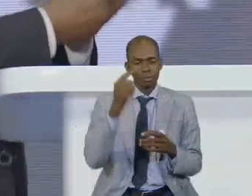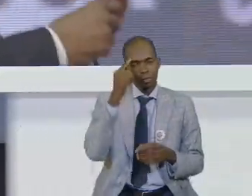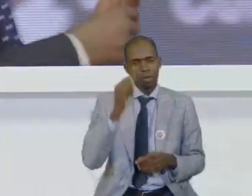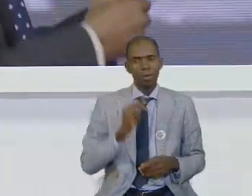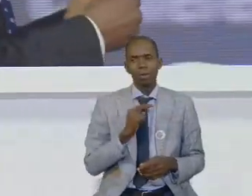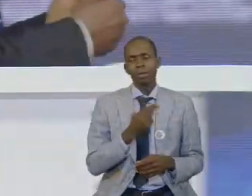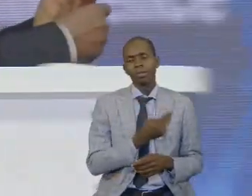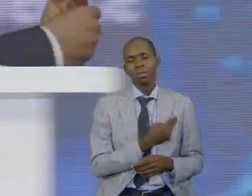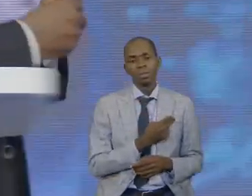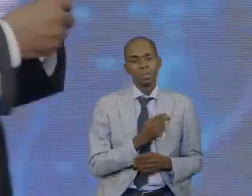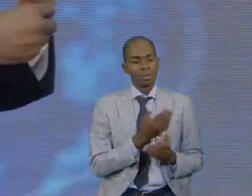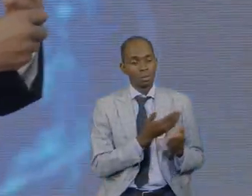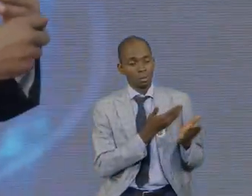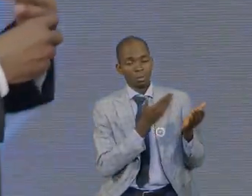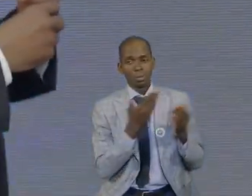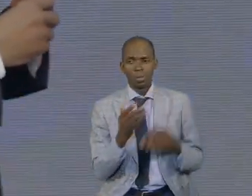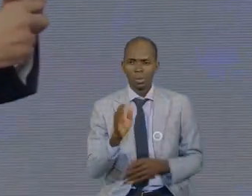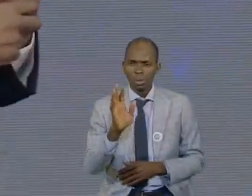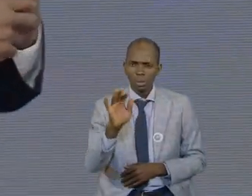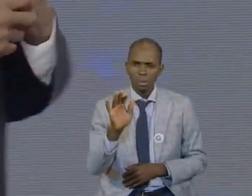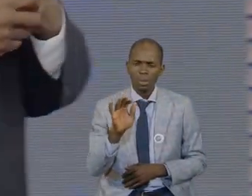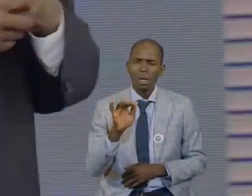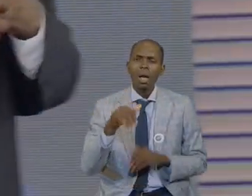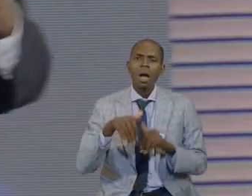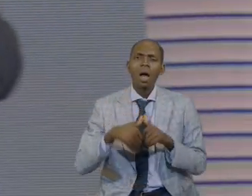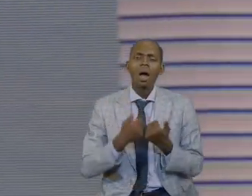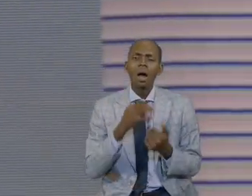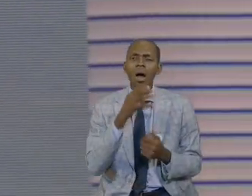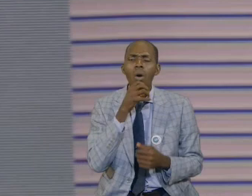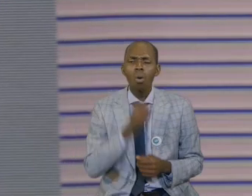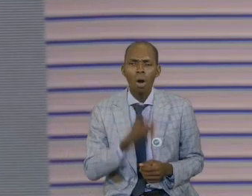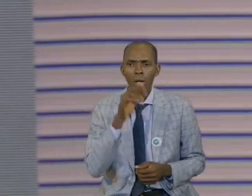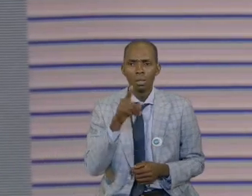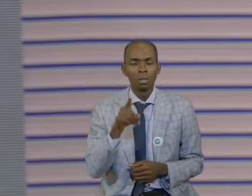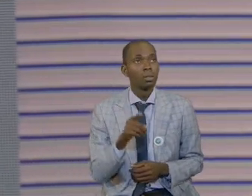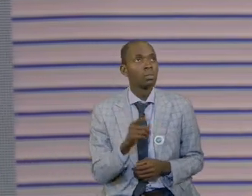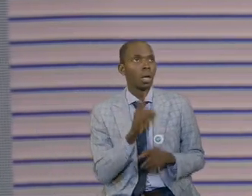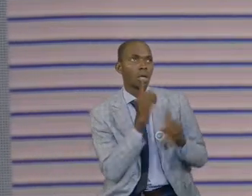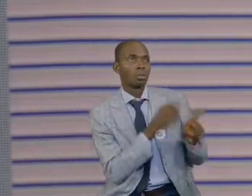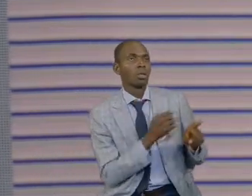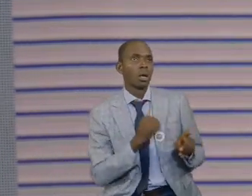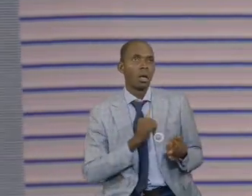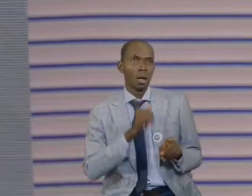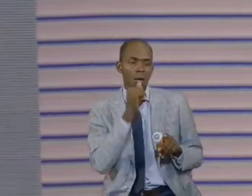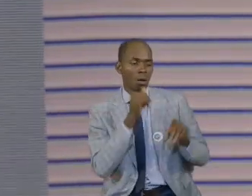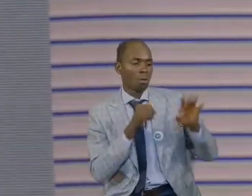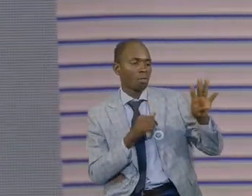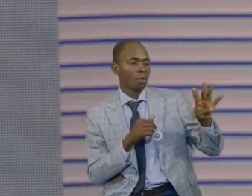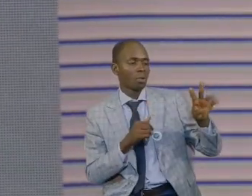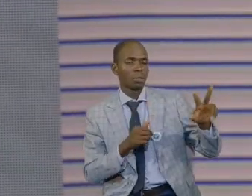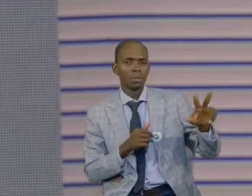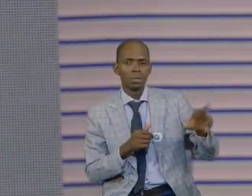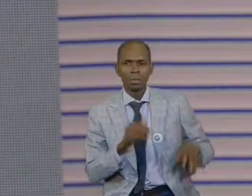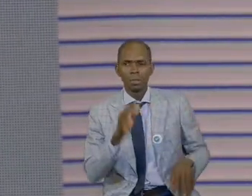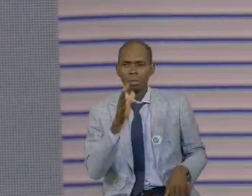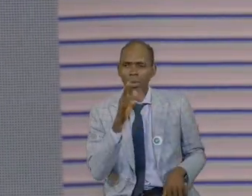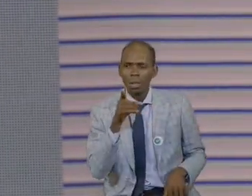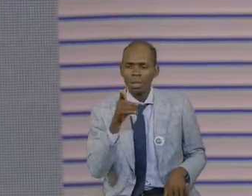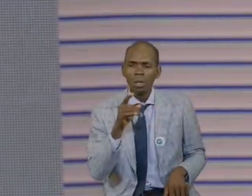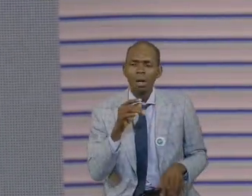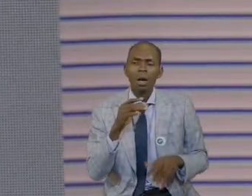They say, how old are you now? You say, I'm 43. They say, madam, how old are you